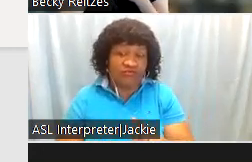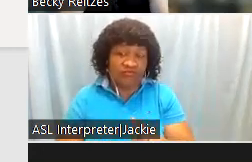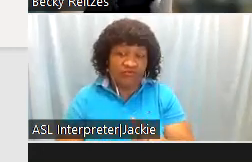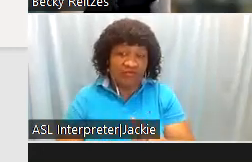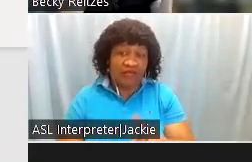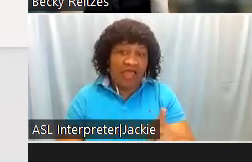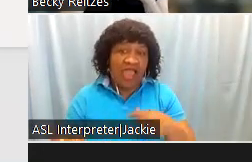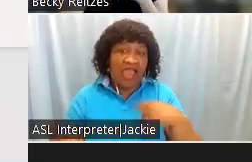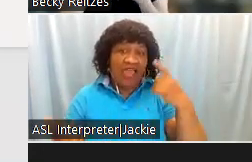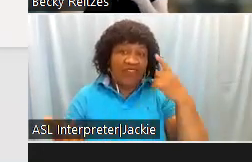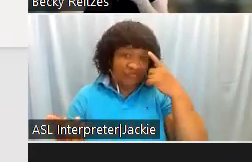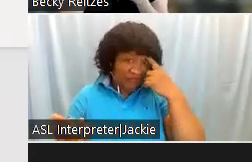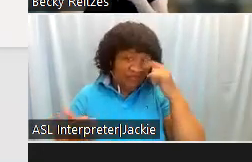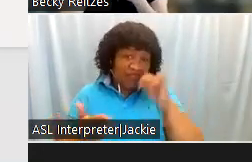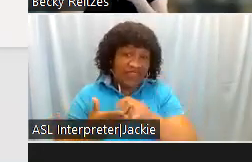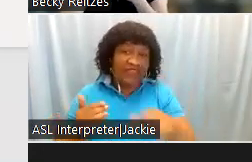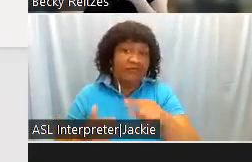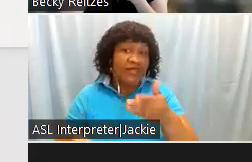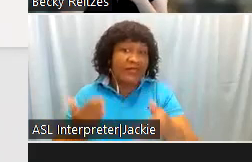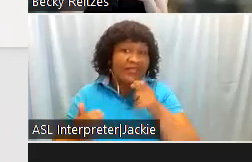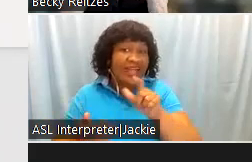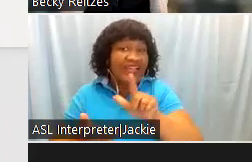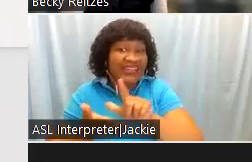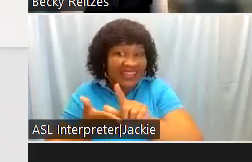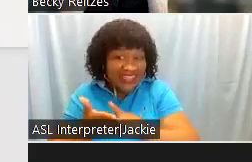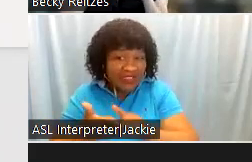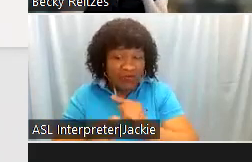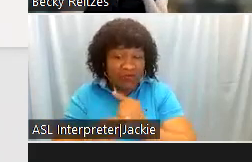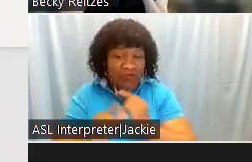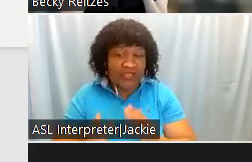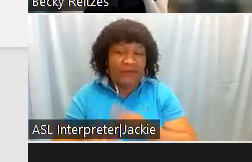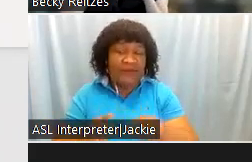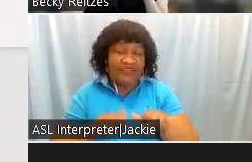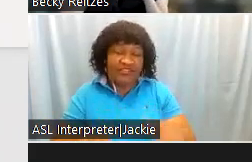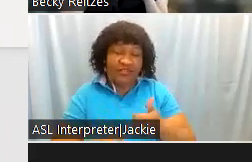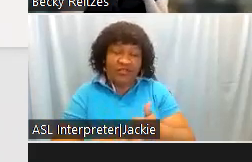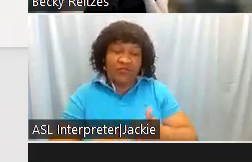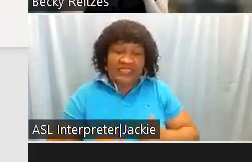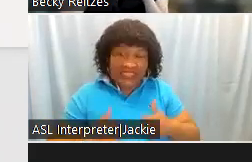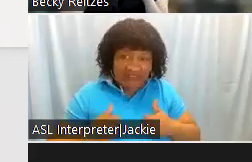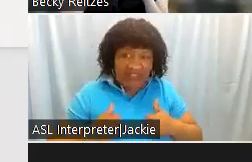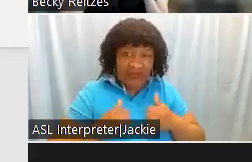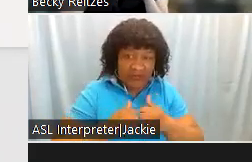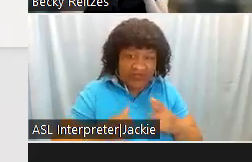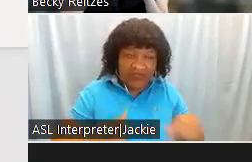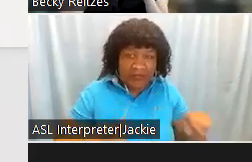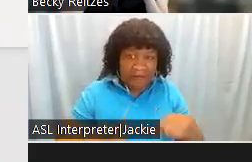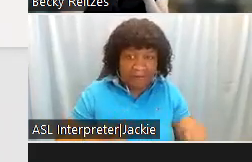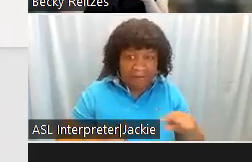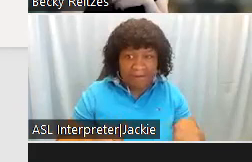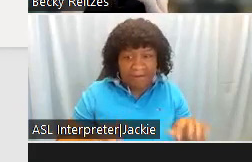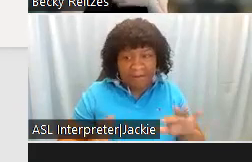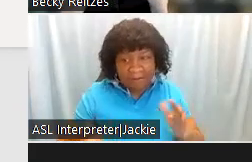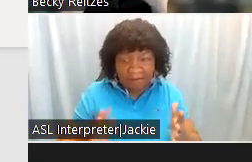or I was understanding that they were maybe not legal guardians, but the child was living with them. if